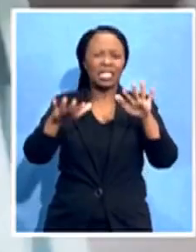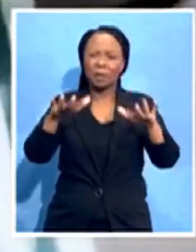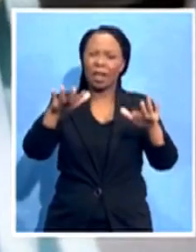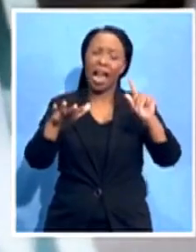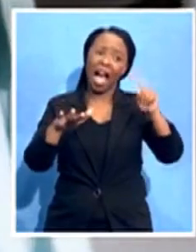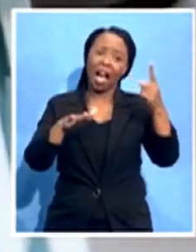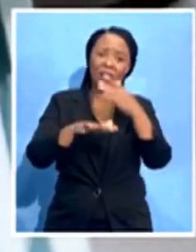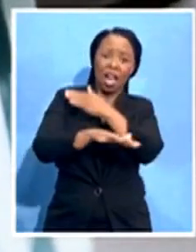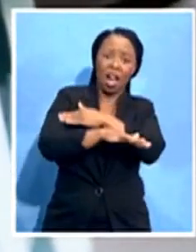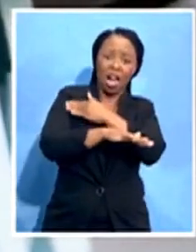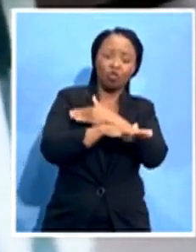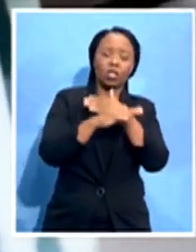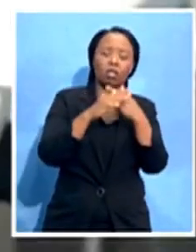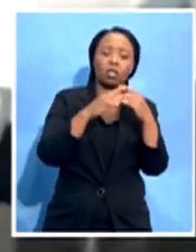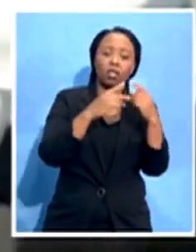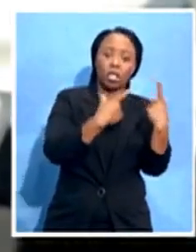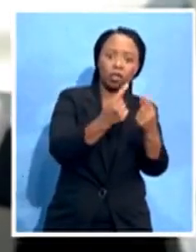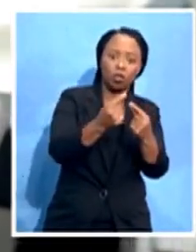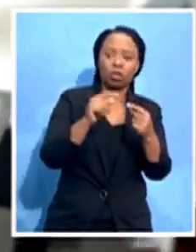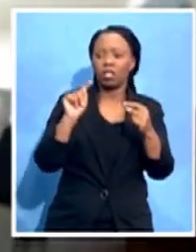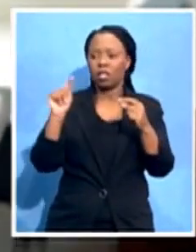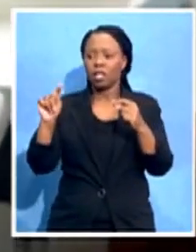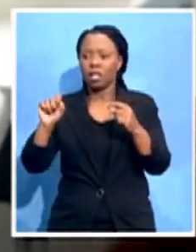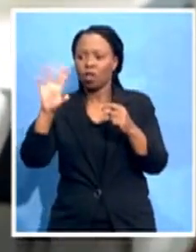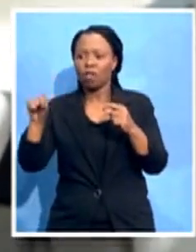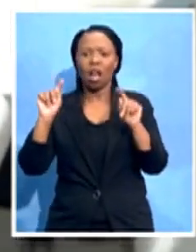vaccination in terms of the second group that is likely